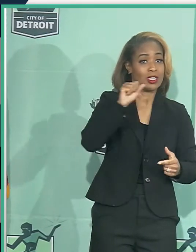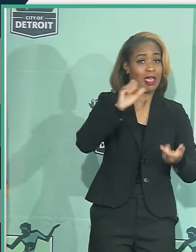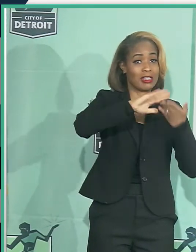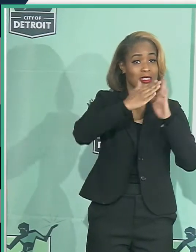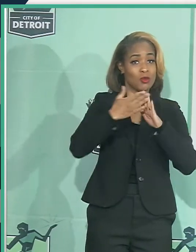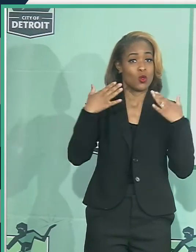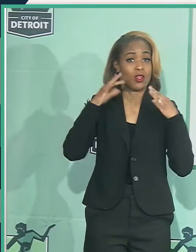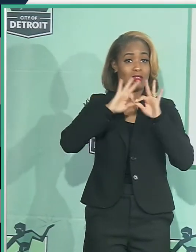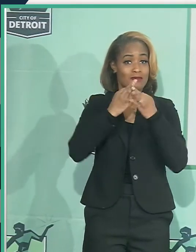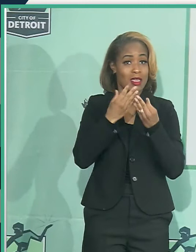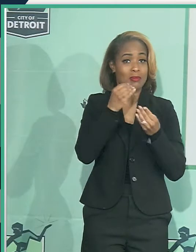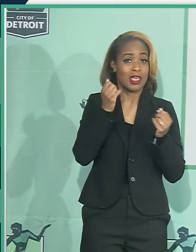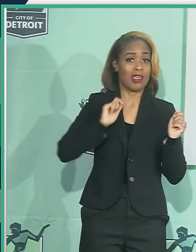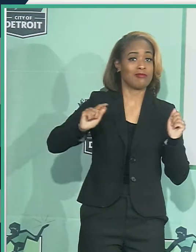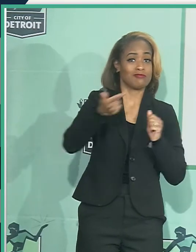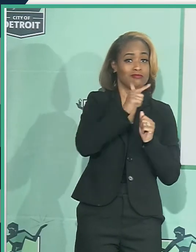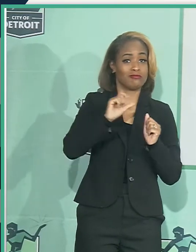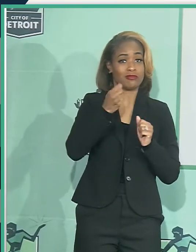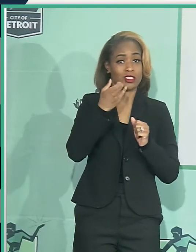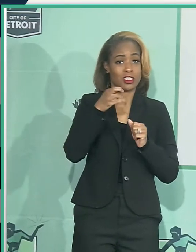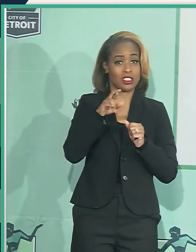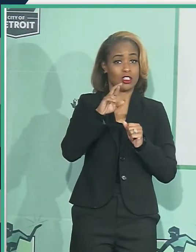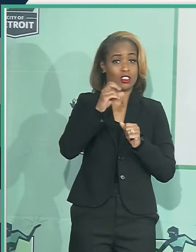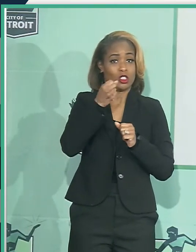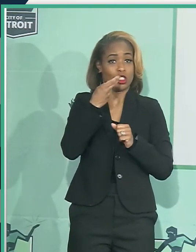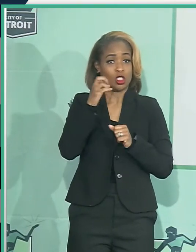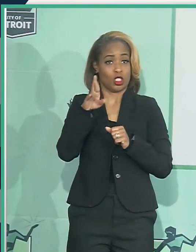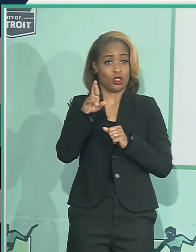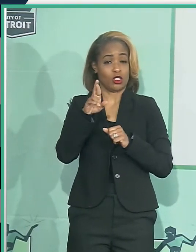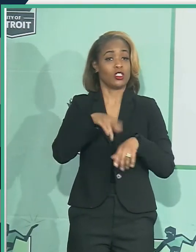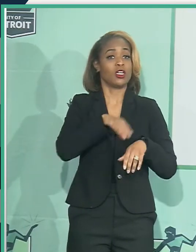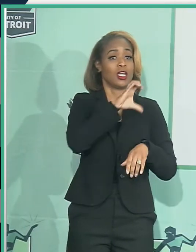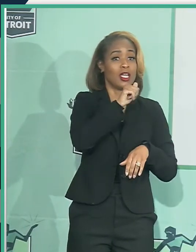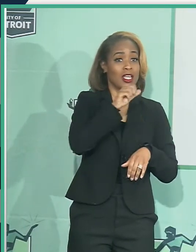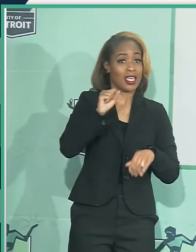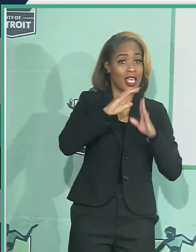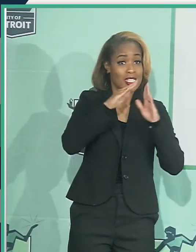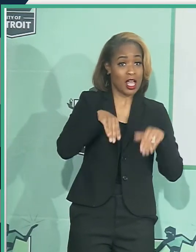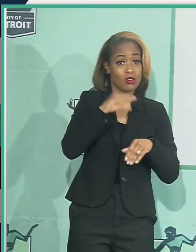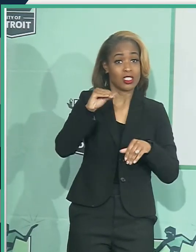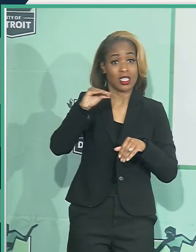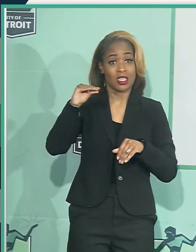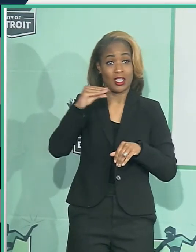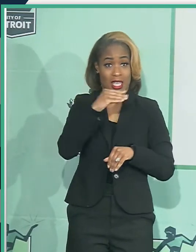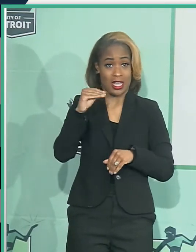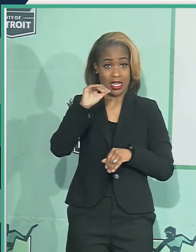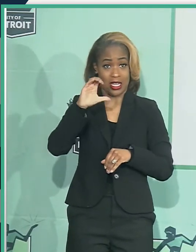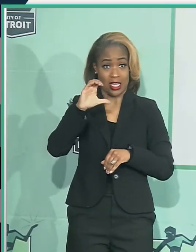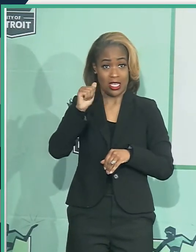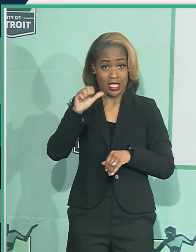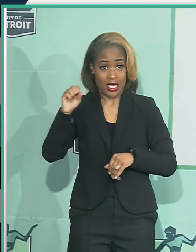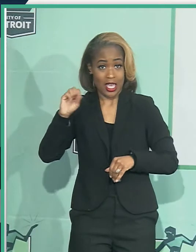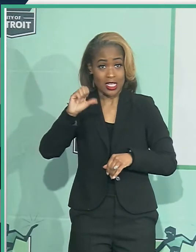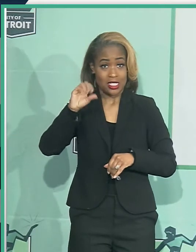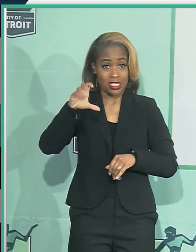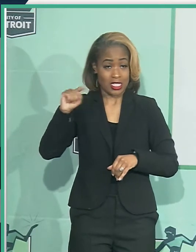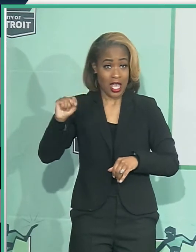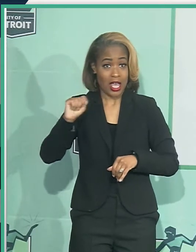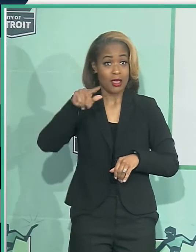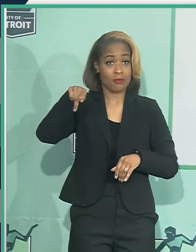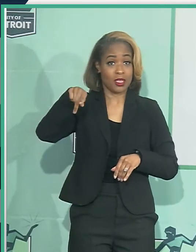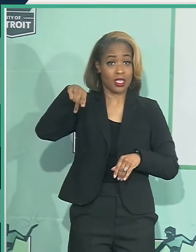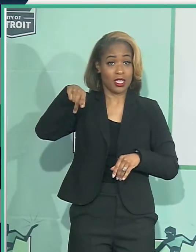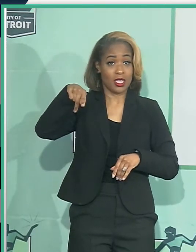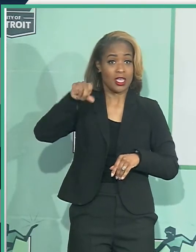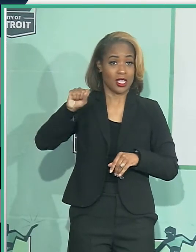and Rotating Shelter, Cass House and Cass Scott PSH, Cass Travis PSH and Cass Warming Center. And